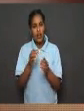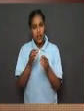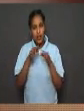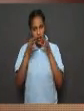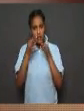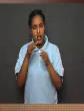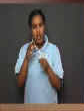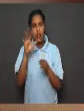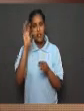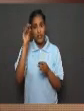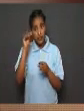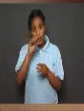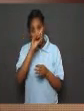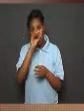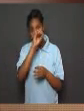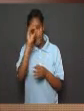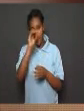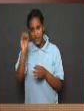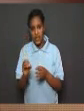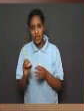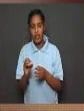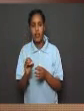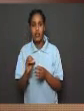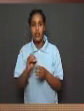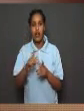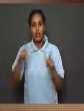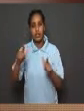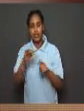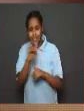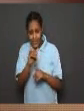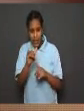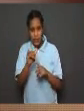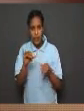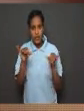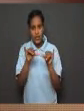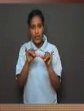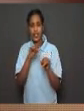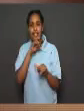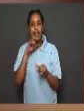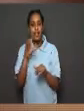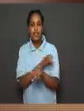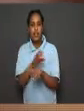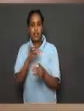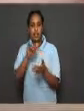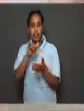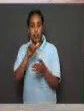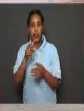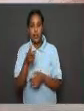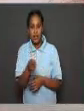to 50% larger than the same size of dry cell battery.